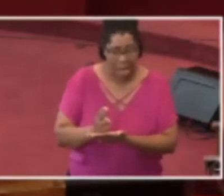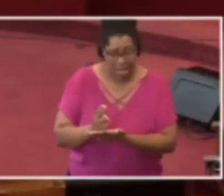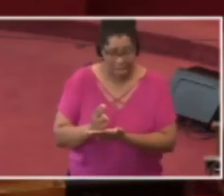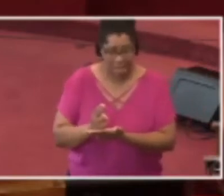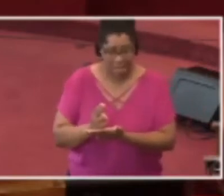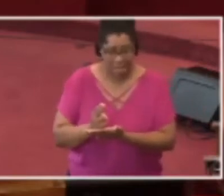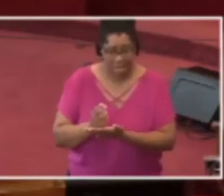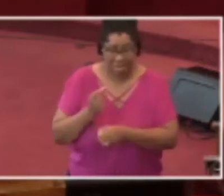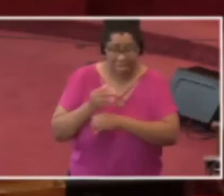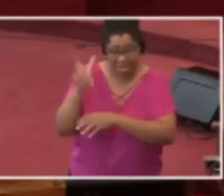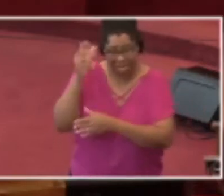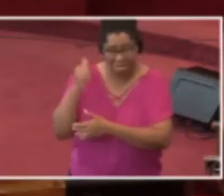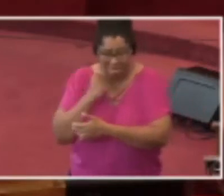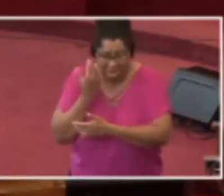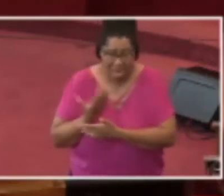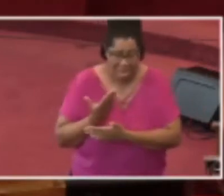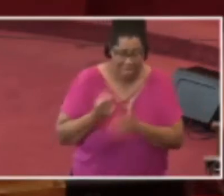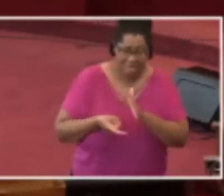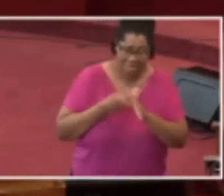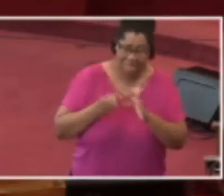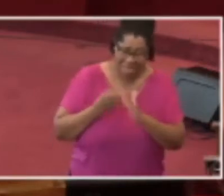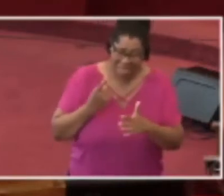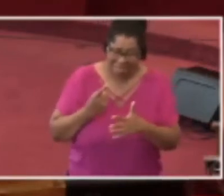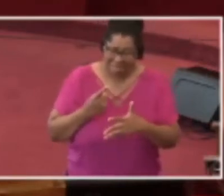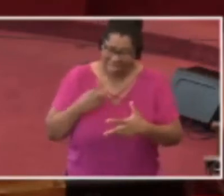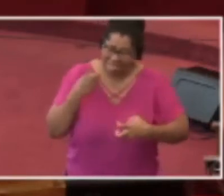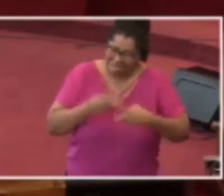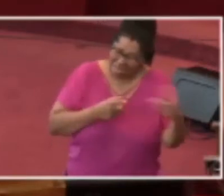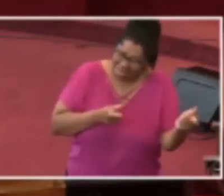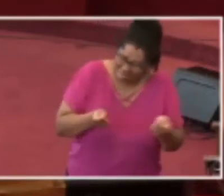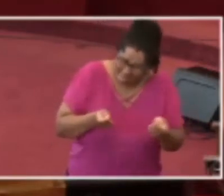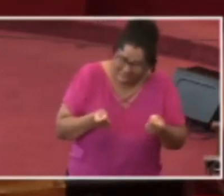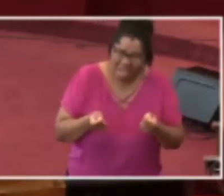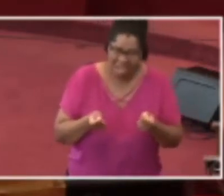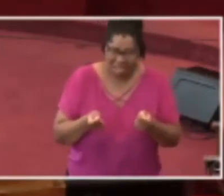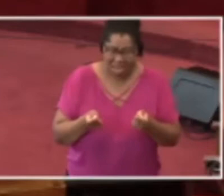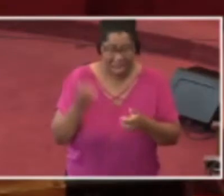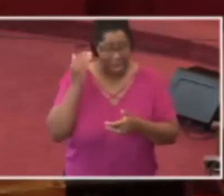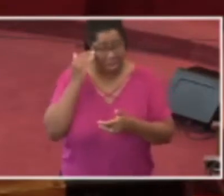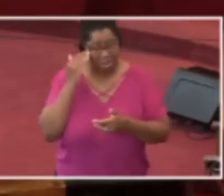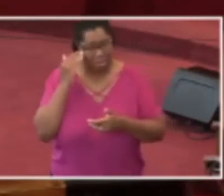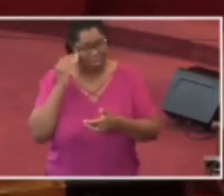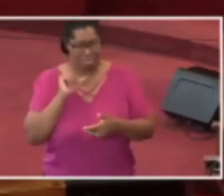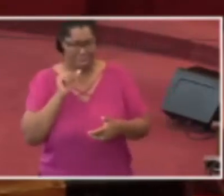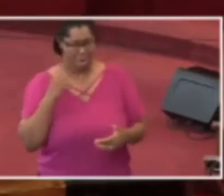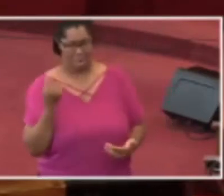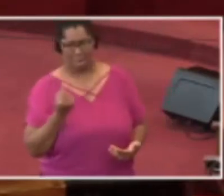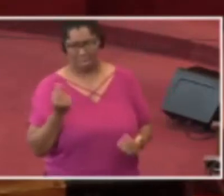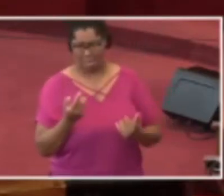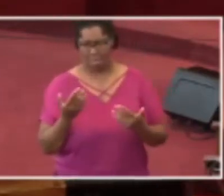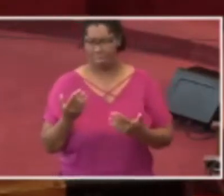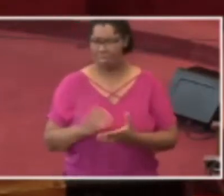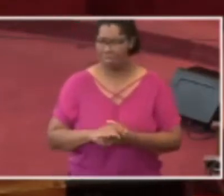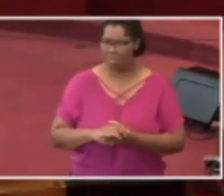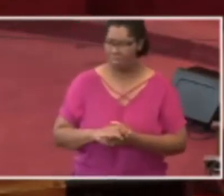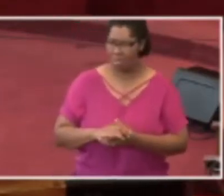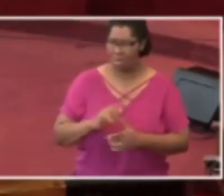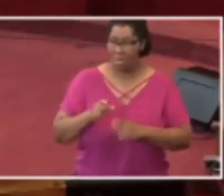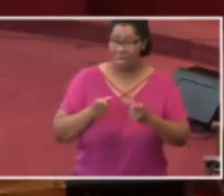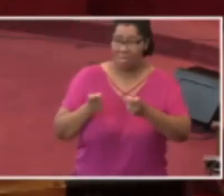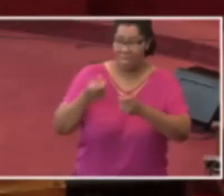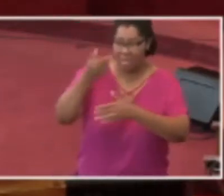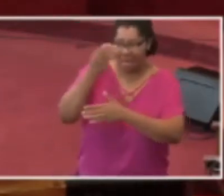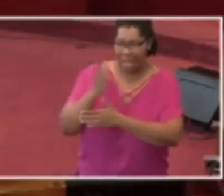the devil at times, that can be a bit much. I know I'm not the only person here this morning who has treated God like the